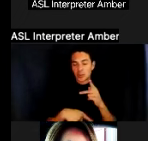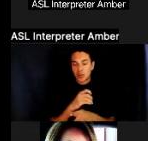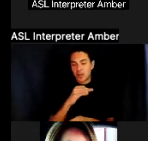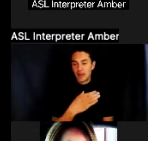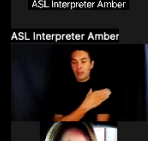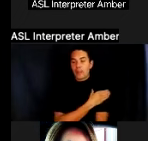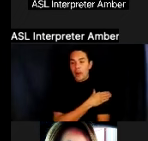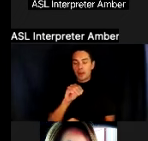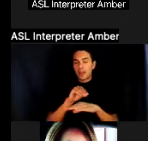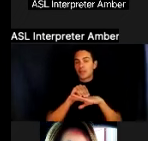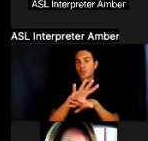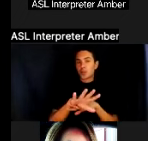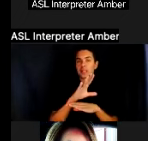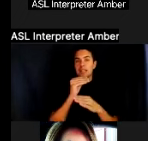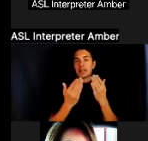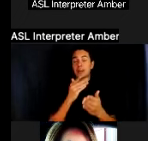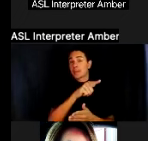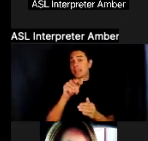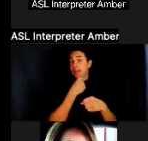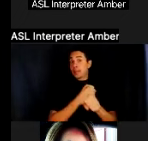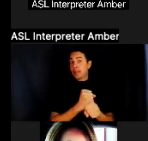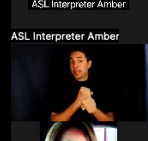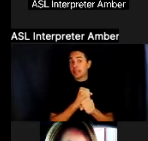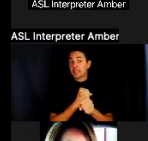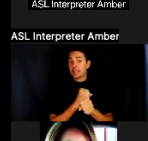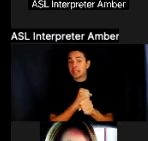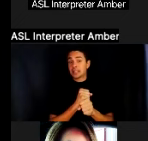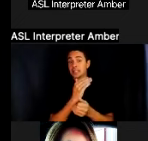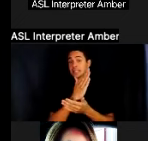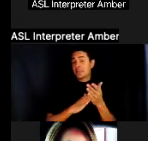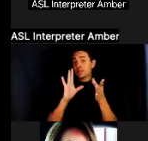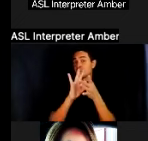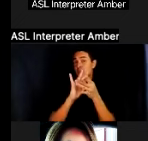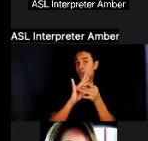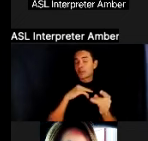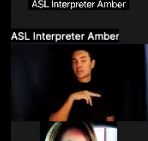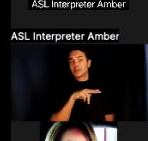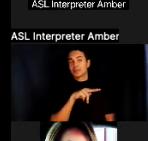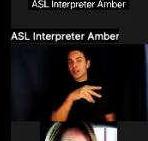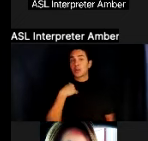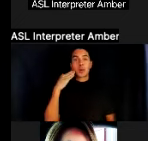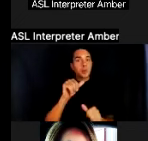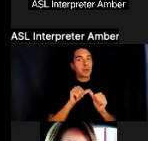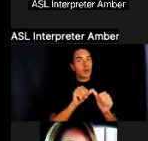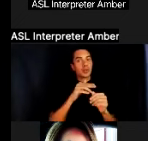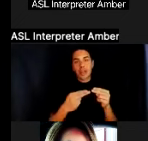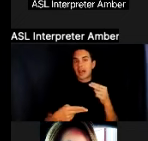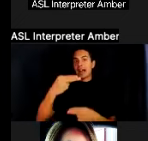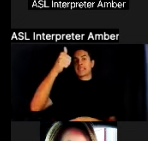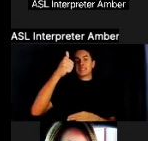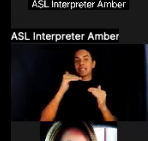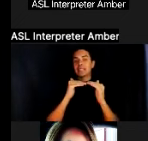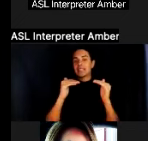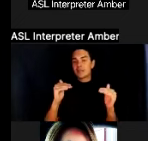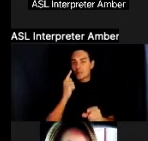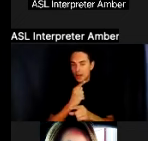and influence and maybe they make suggestive remarks or right, because we're talking about how this can go all the way up to the highest levels of power, right? What does that